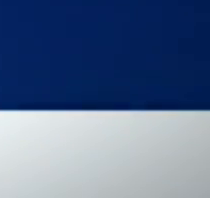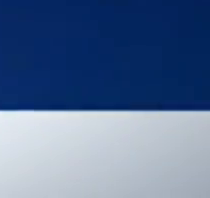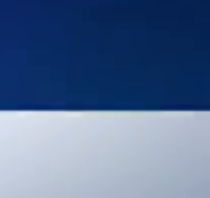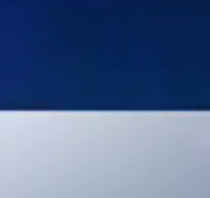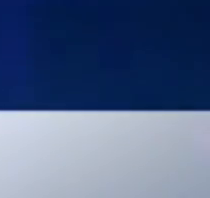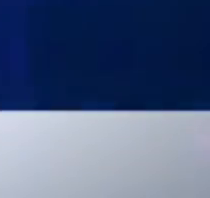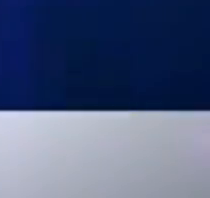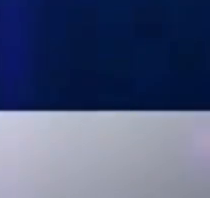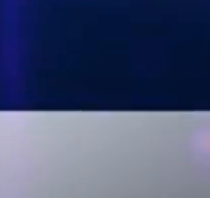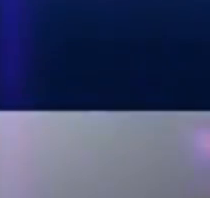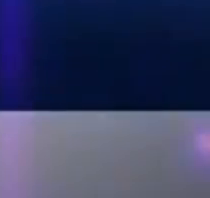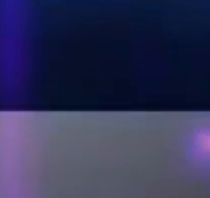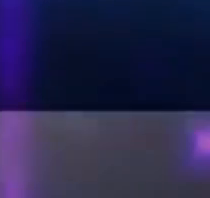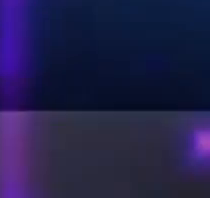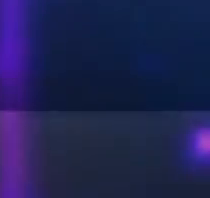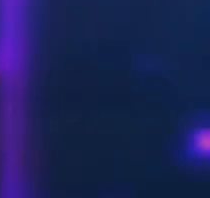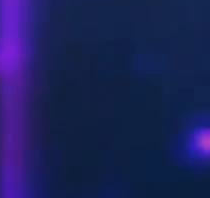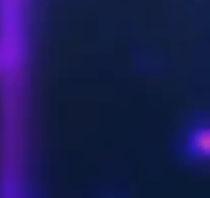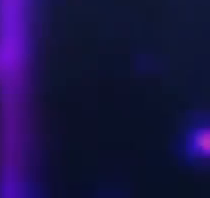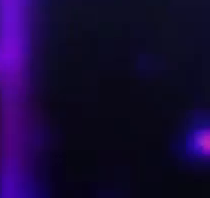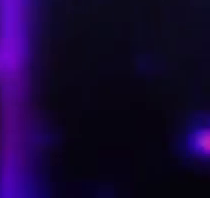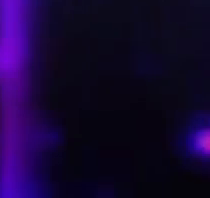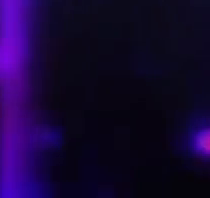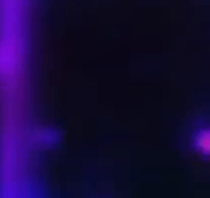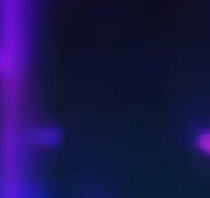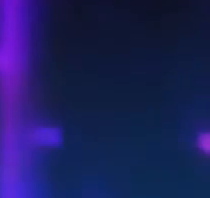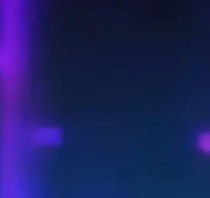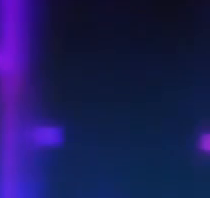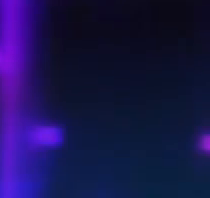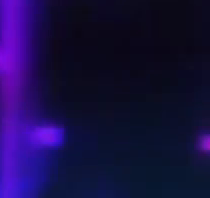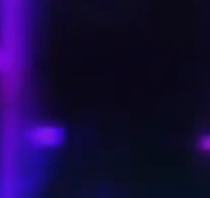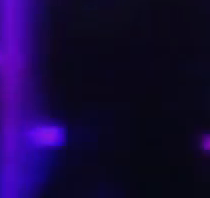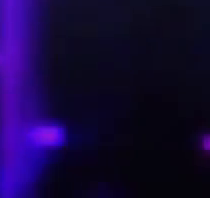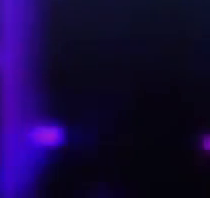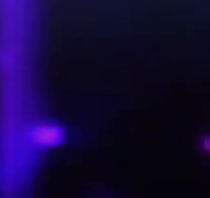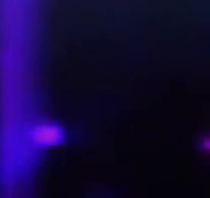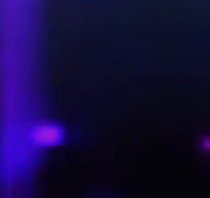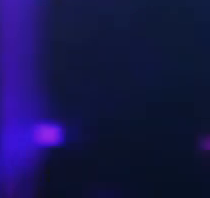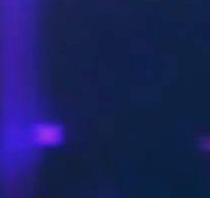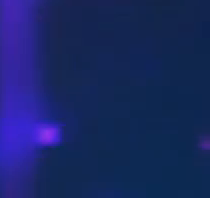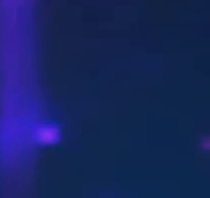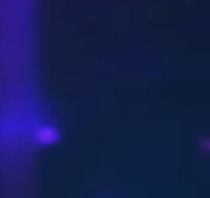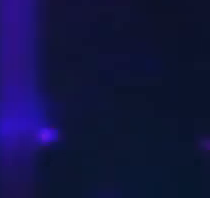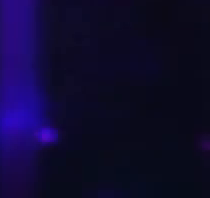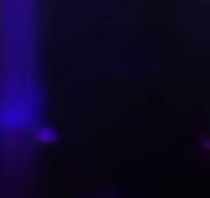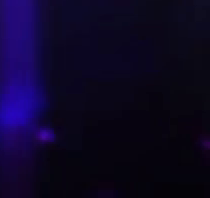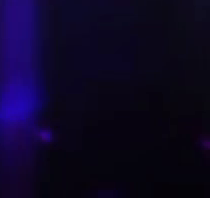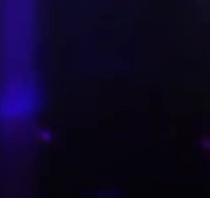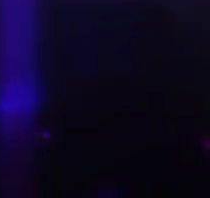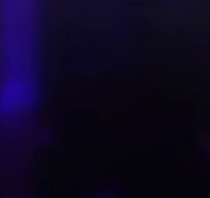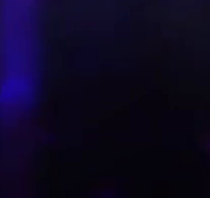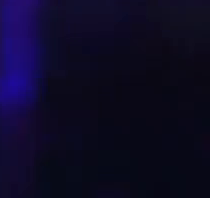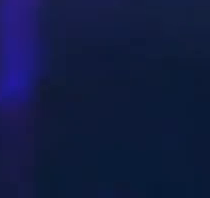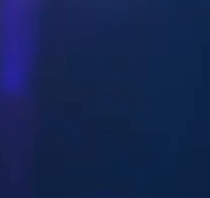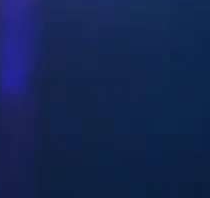Try in life to consider others better than yourself. That is humility.